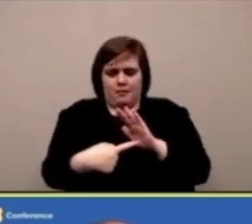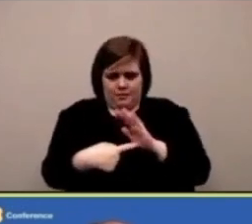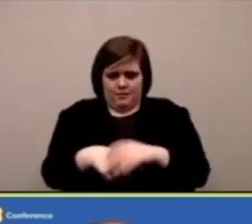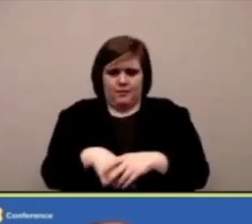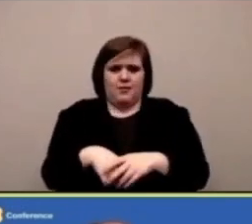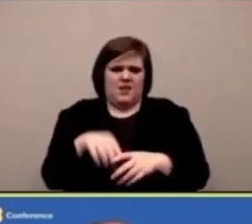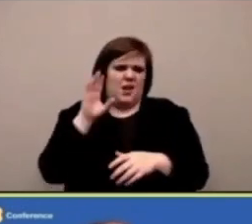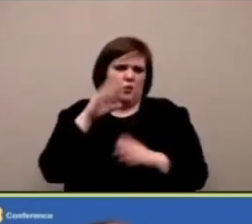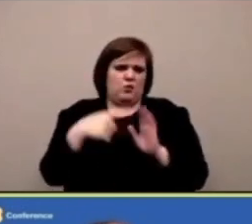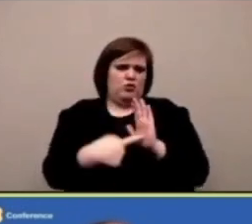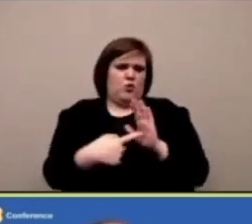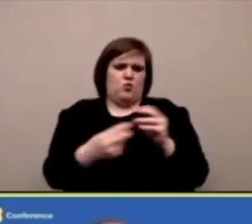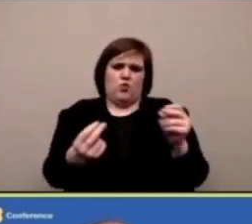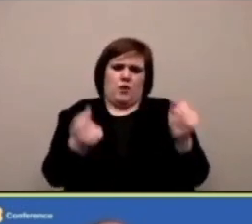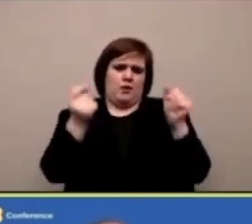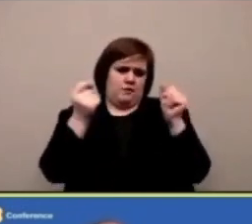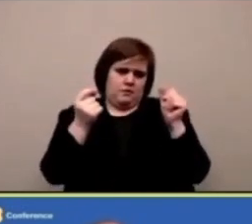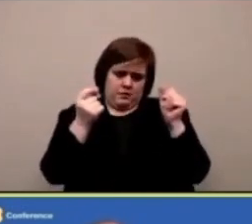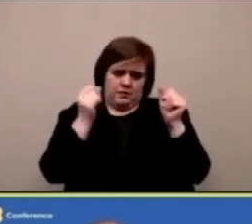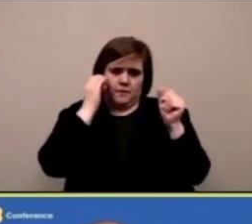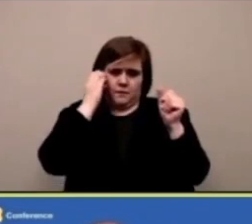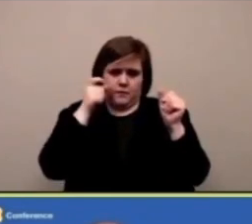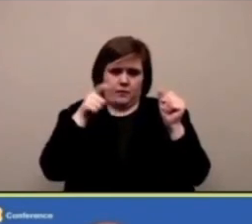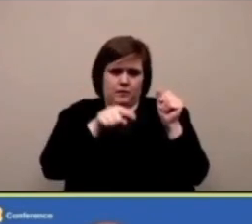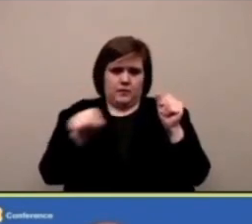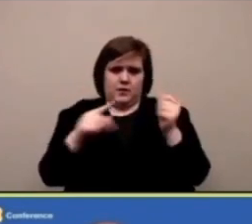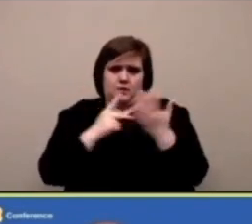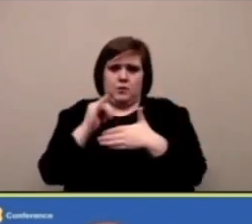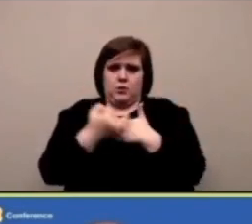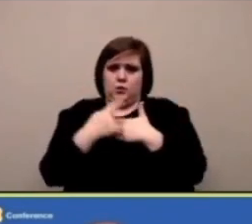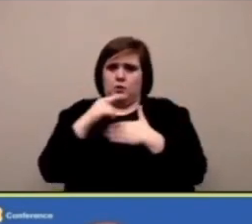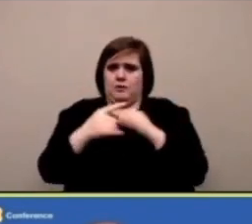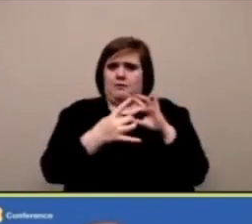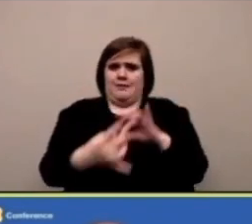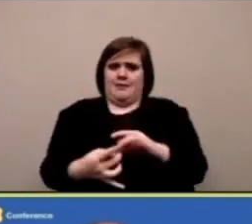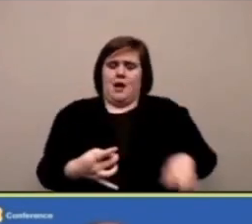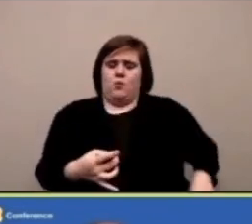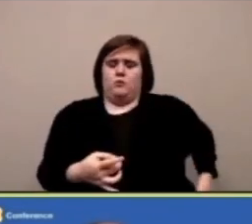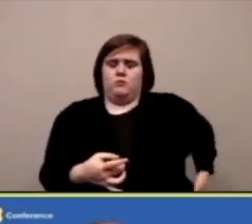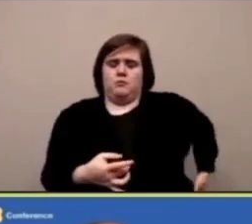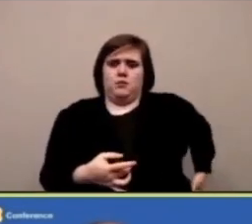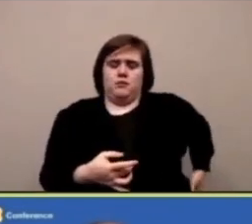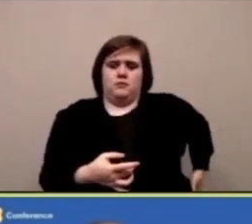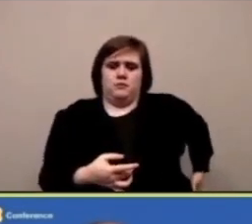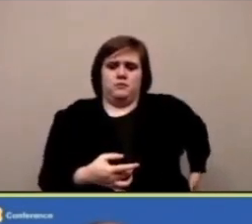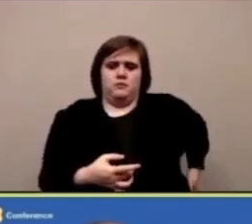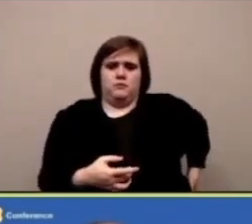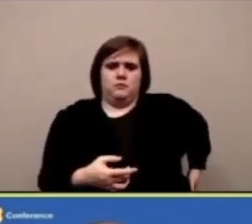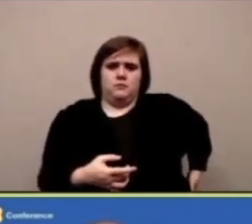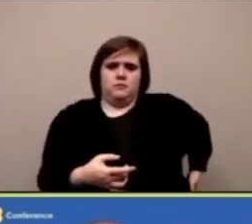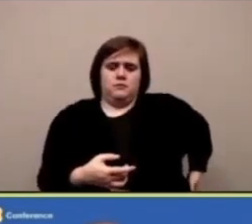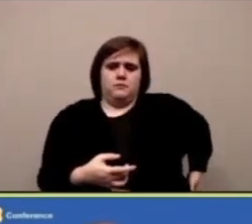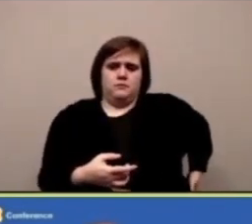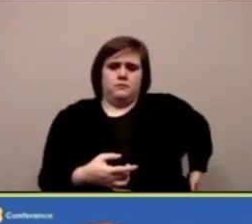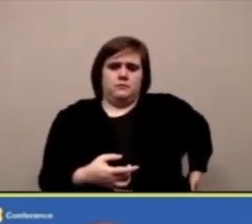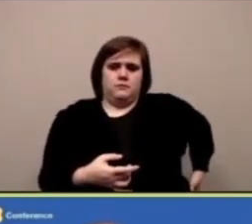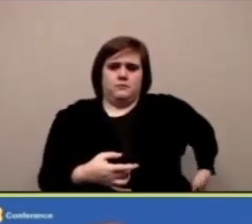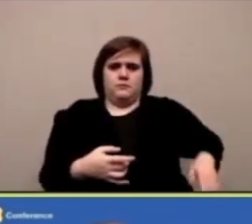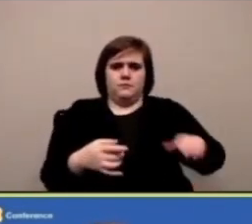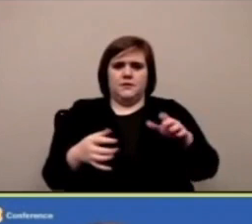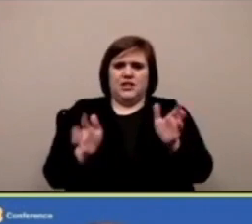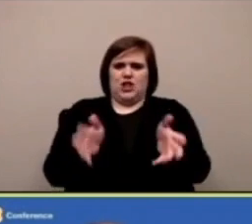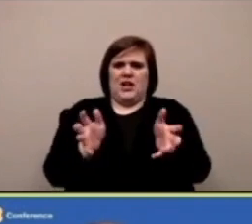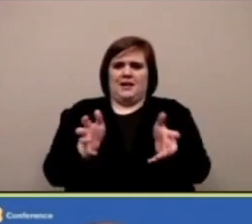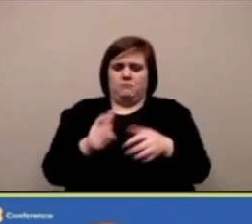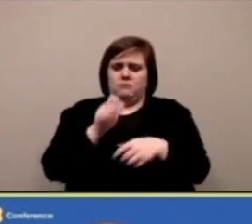to just show you real quickly, and these projects are linked in the chat. or I'm sorry, not in the chat,